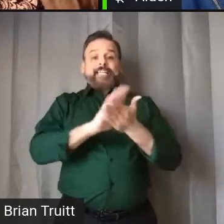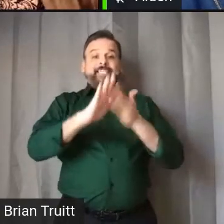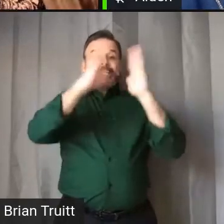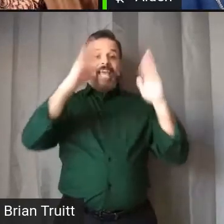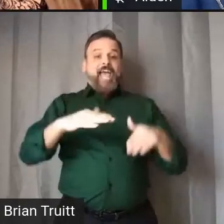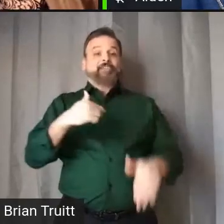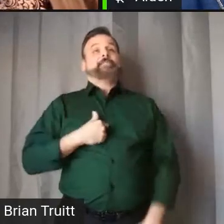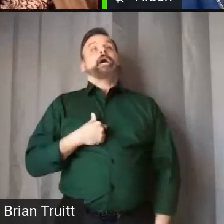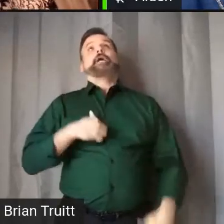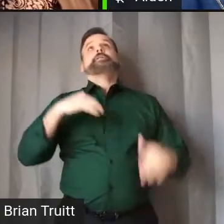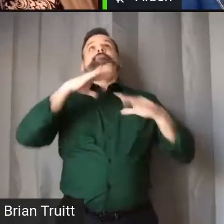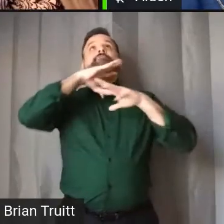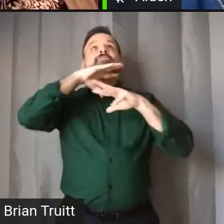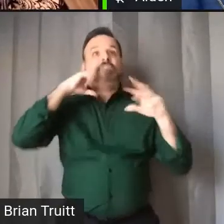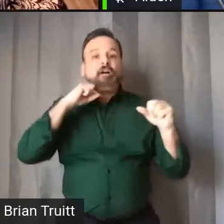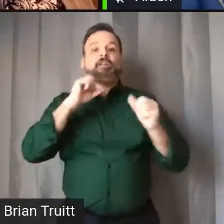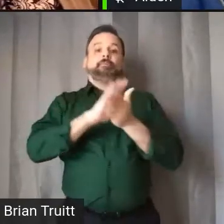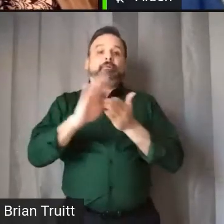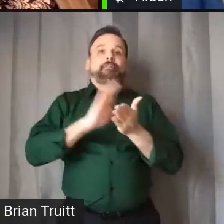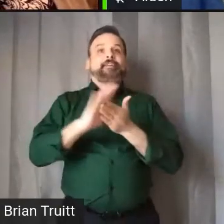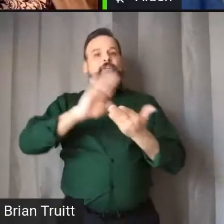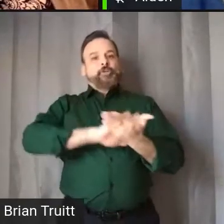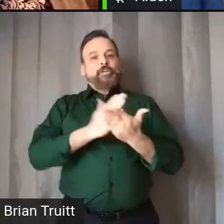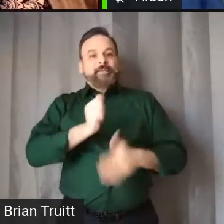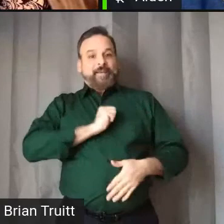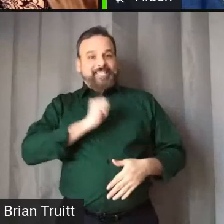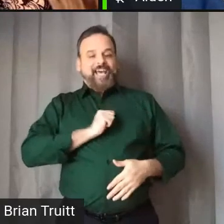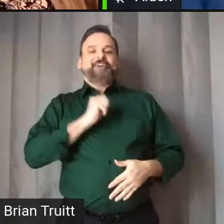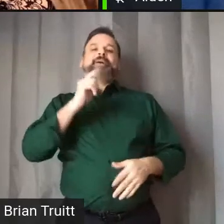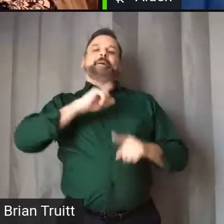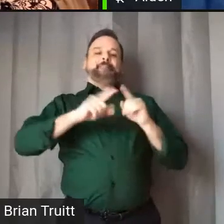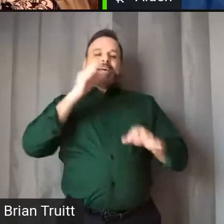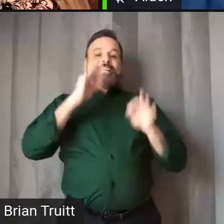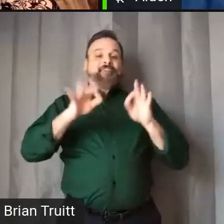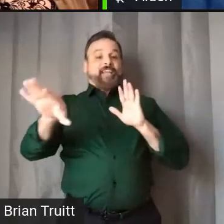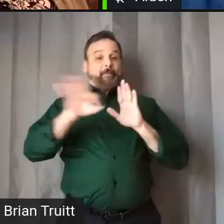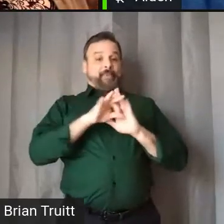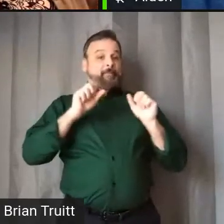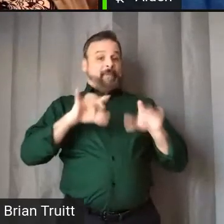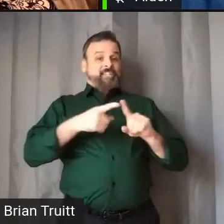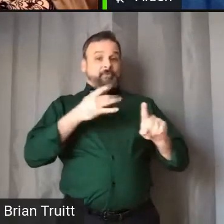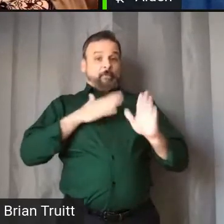doing those two things. If I did have to pick something from my books, though,